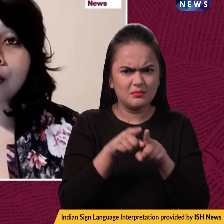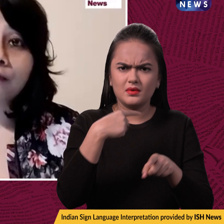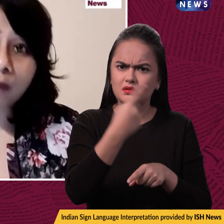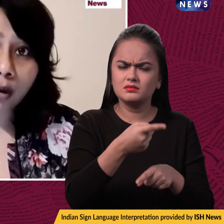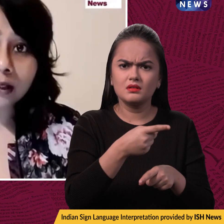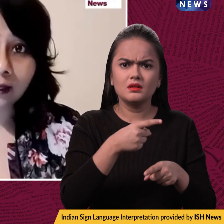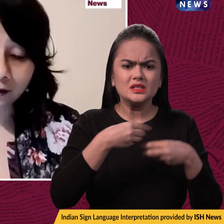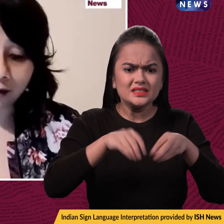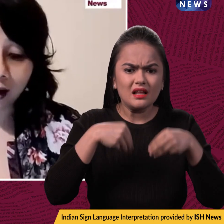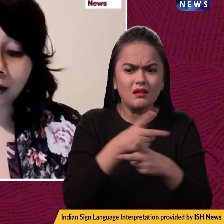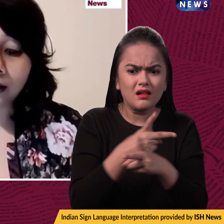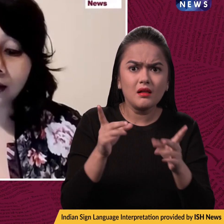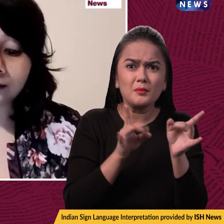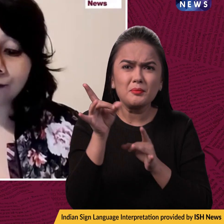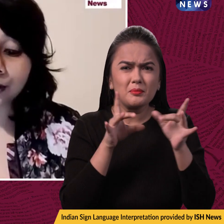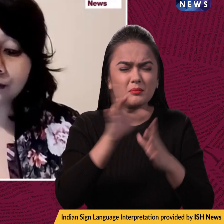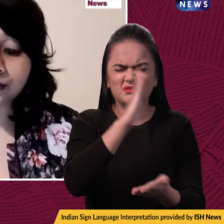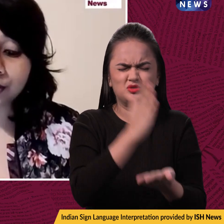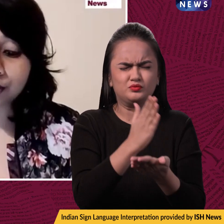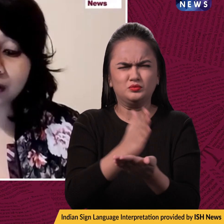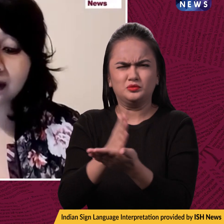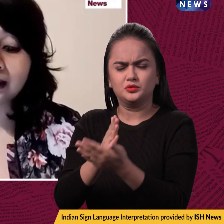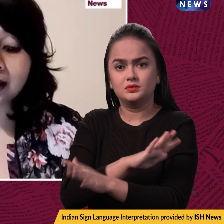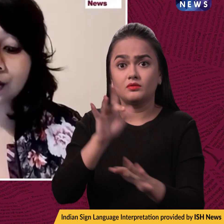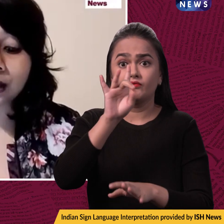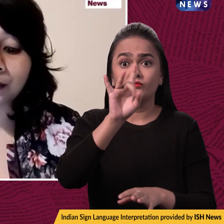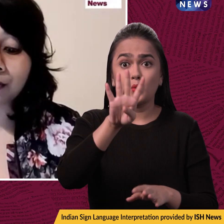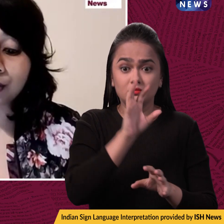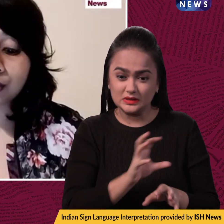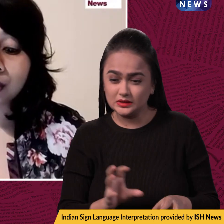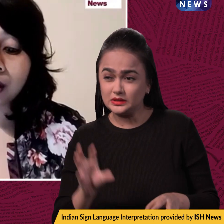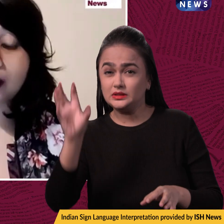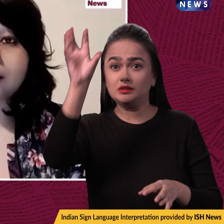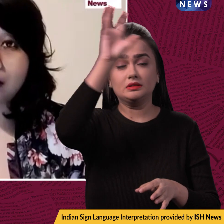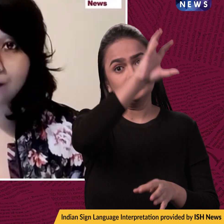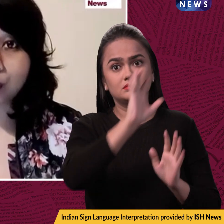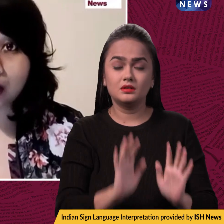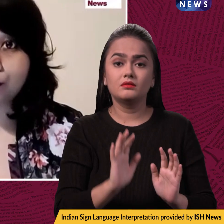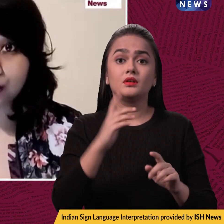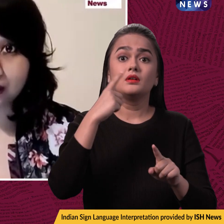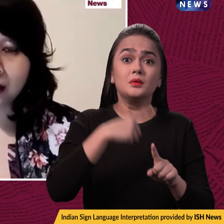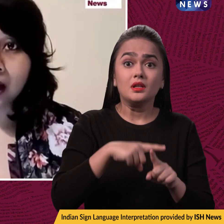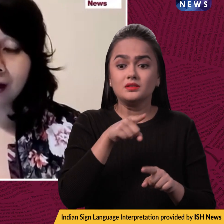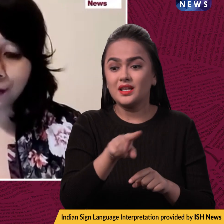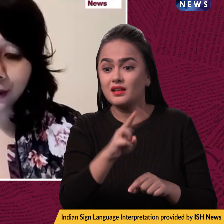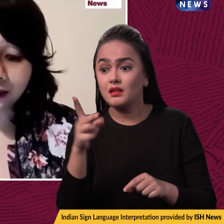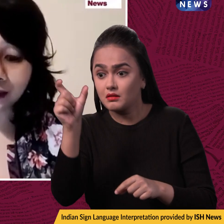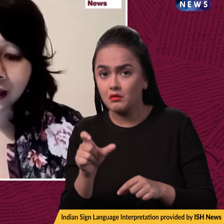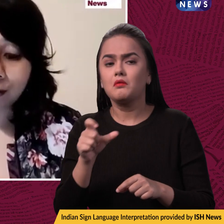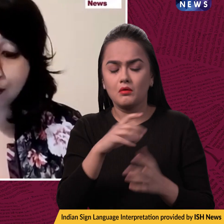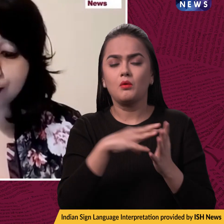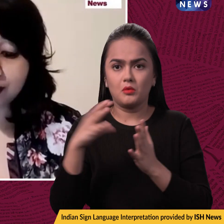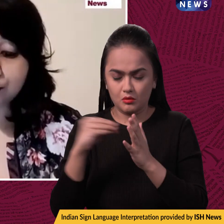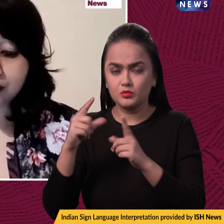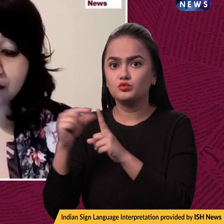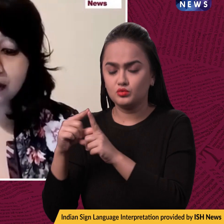use of all kinds of firecrackers in 14 of its districts in the National Capital Region, while curbs were put in other places.